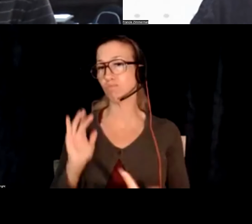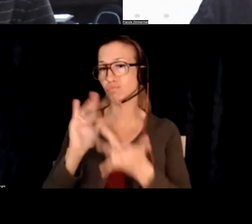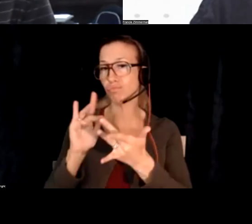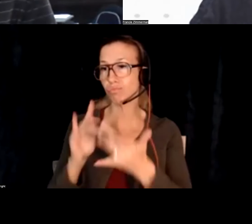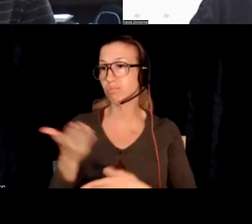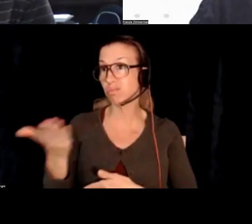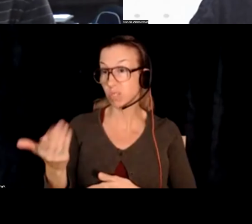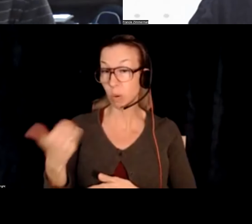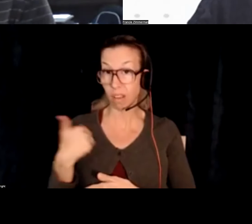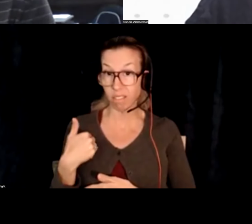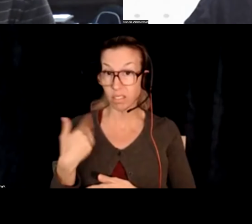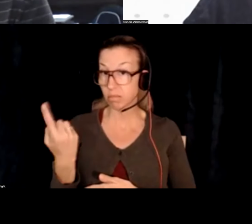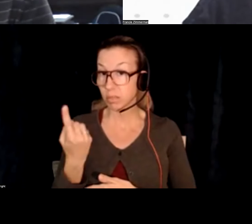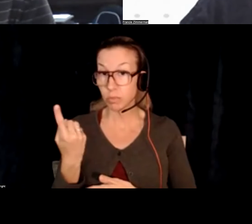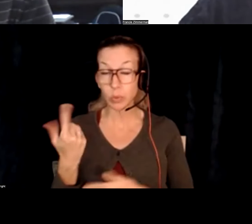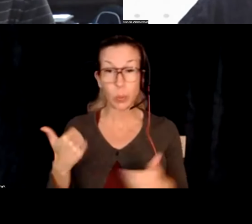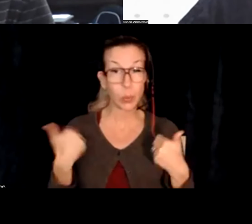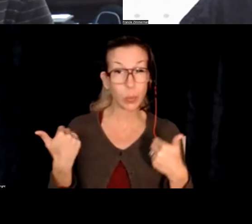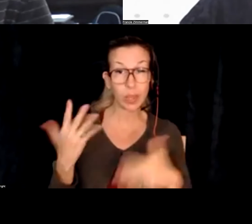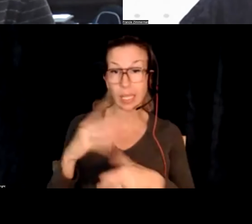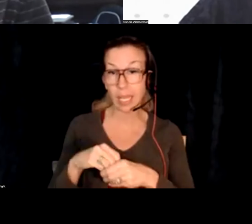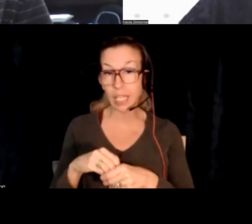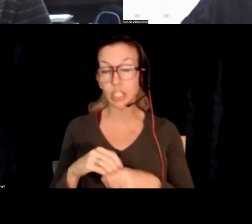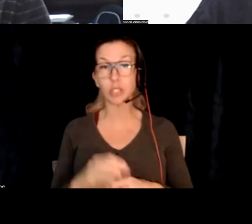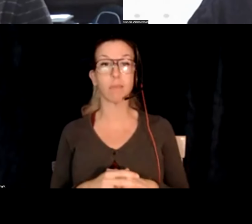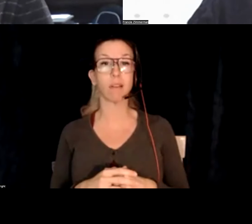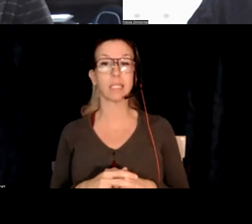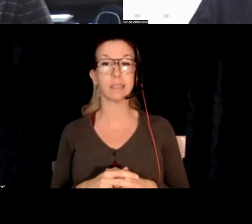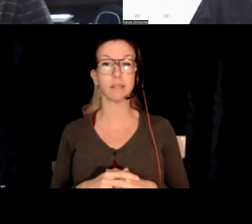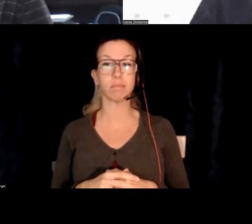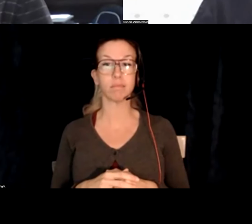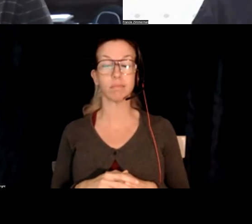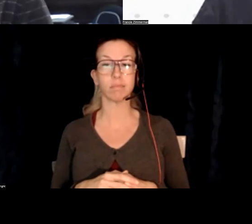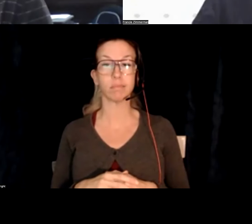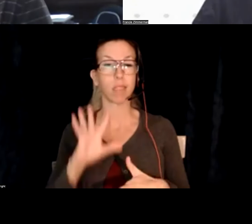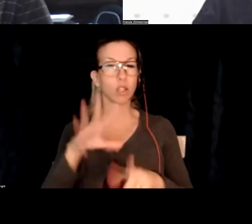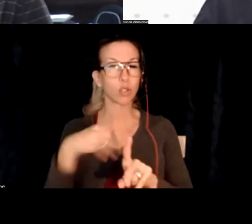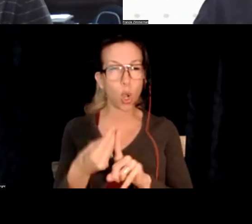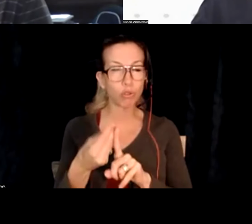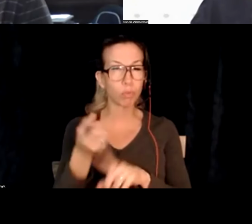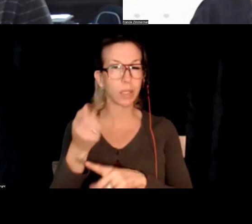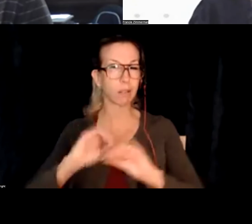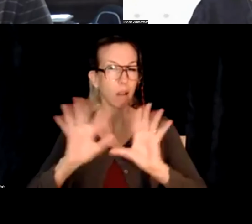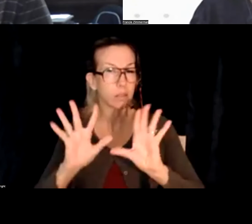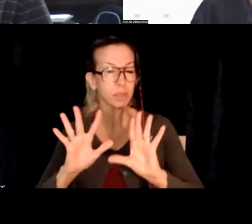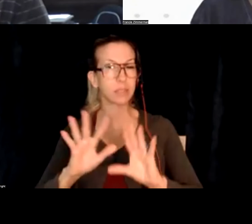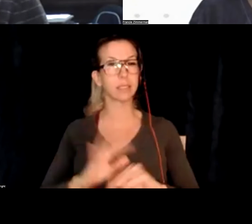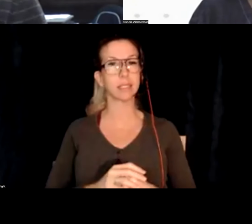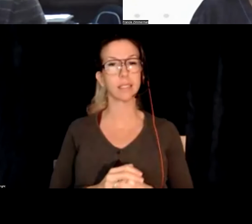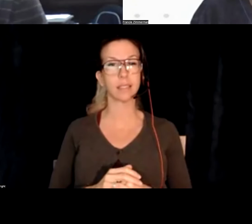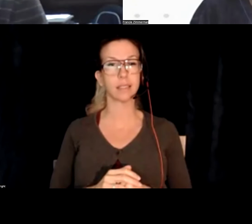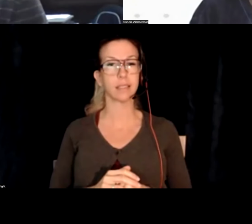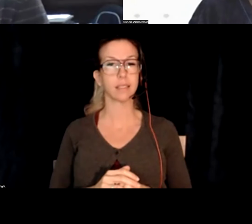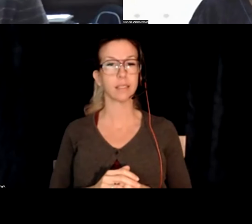kind of youth engagement that is culturally competent? Is it something that we could, participate in and learn